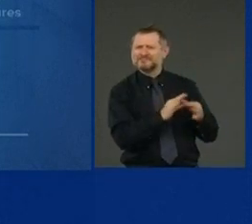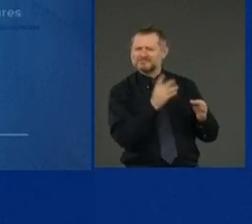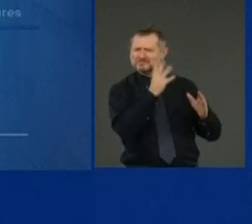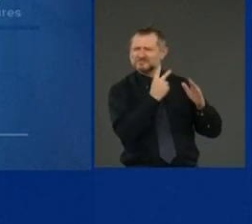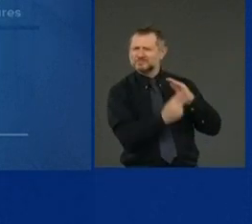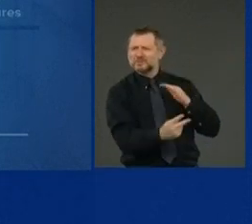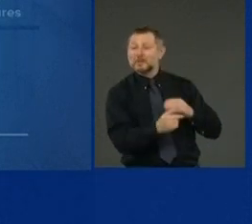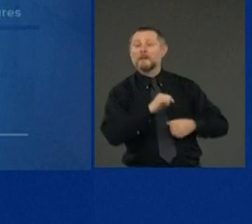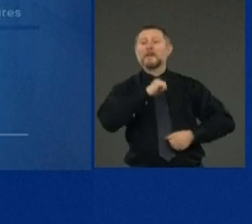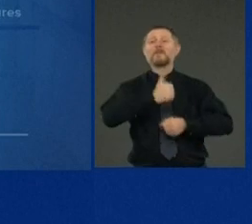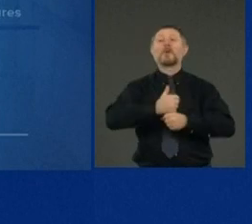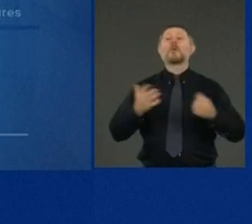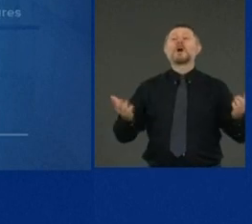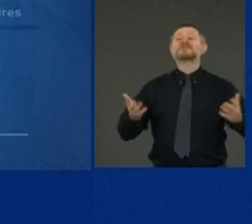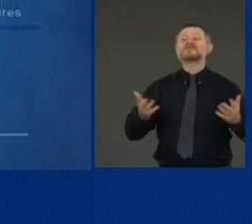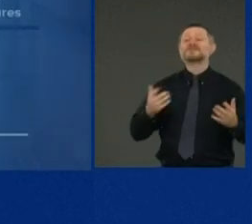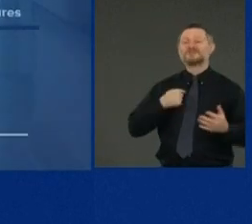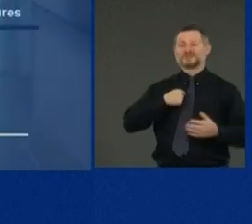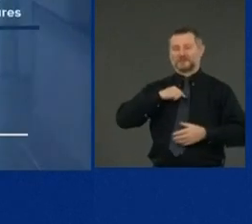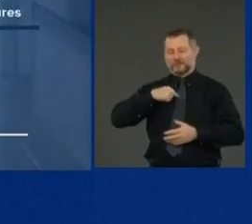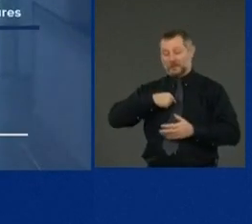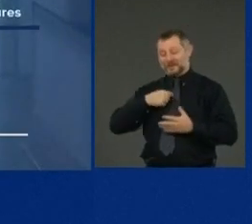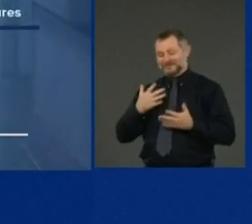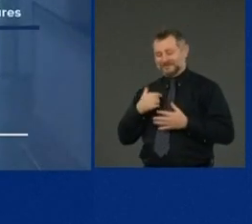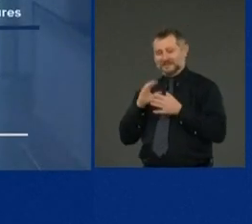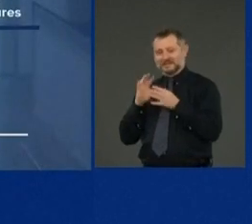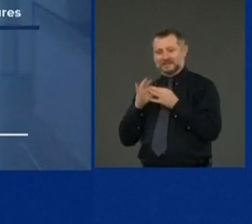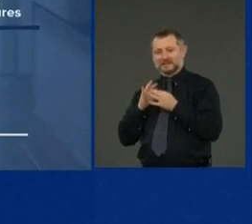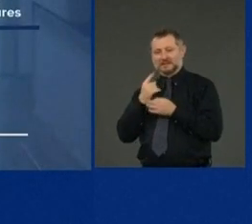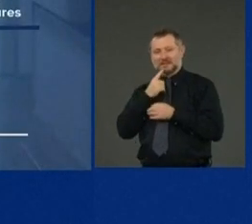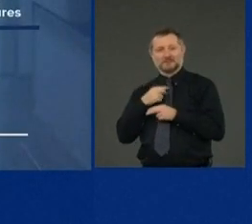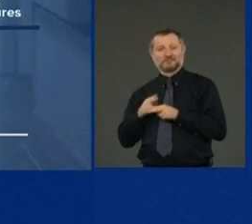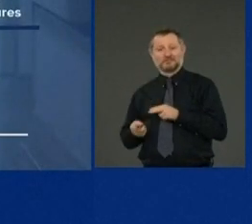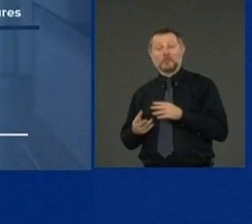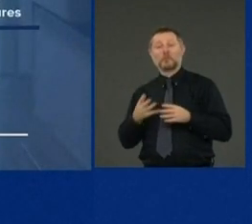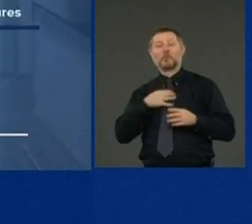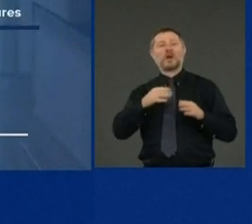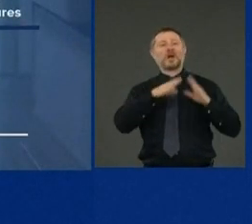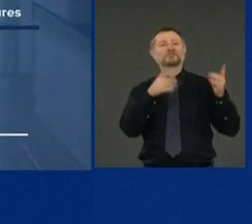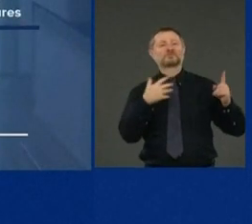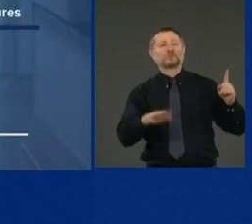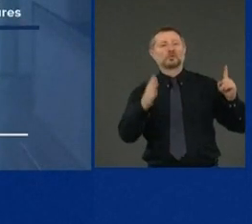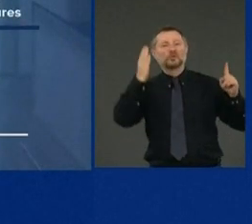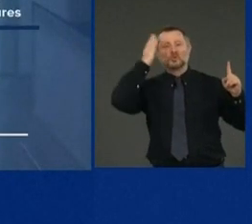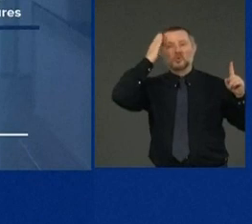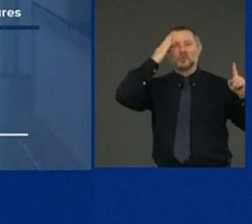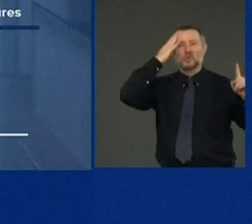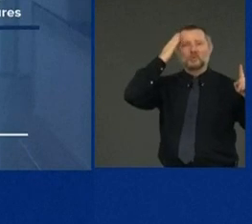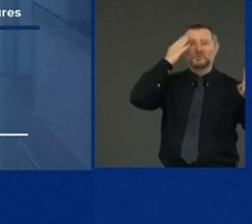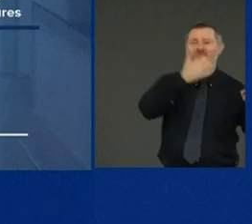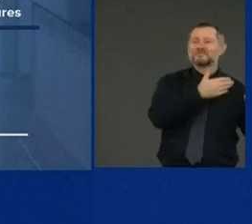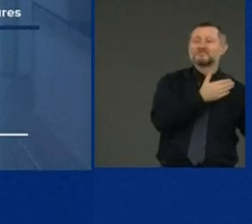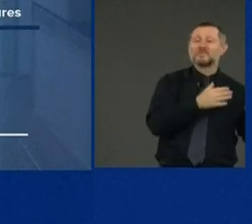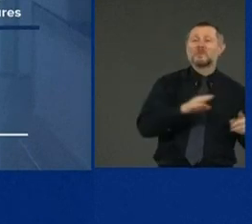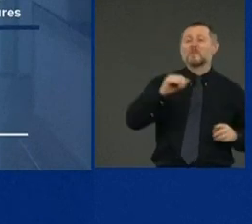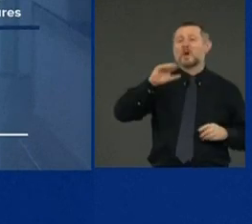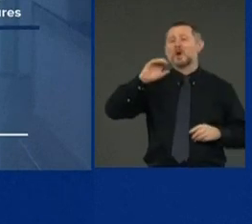what we said we were going to do. The White House knew this. March